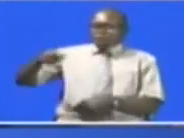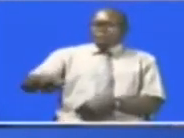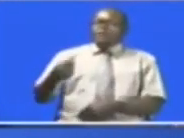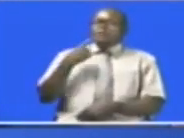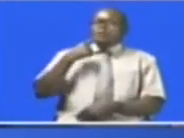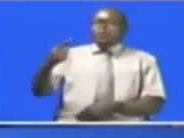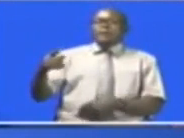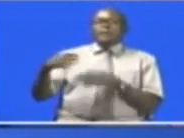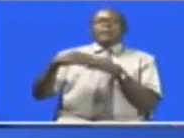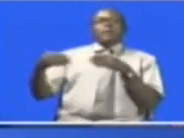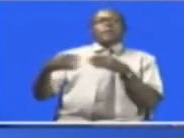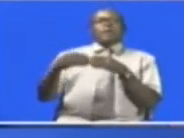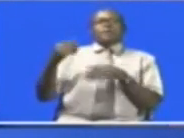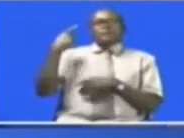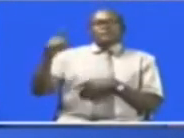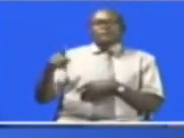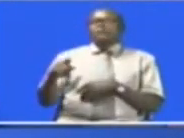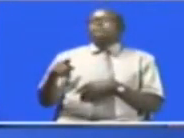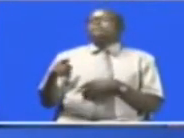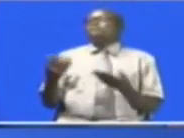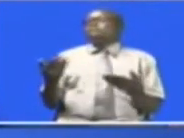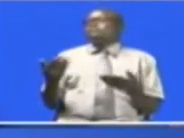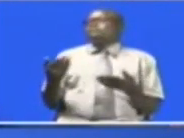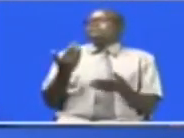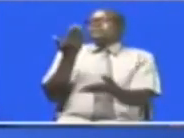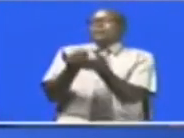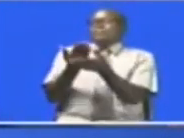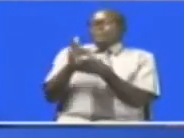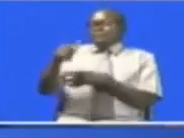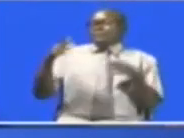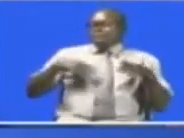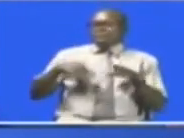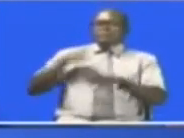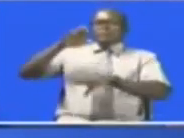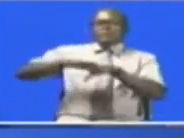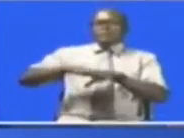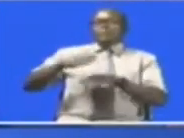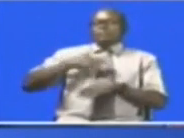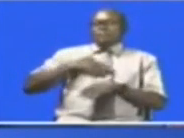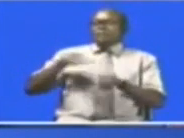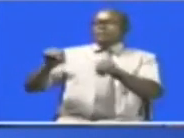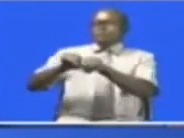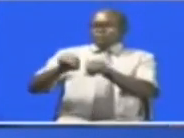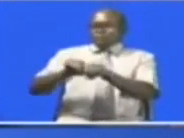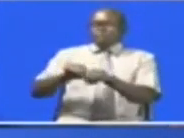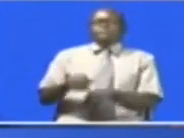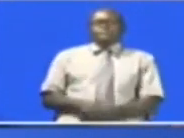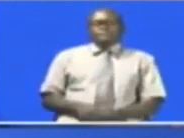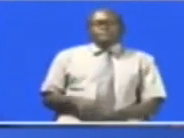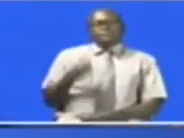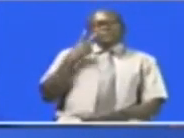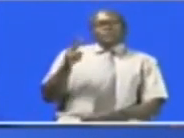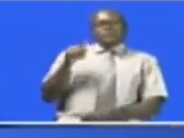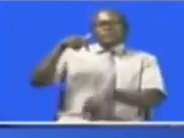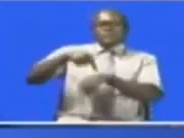pay $100 for jury of appeal, to appeal that this guy stepped on my shoes. To appeal that race. Yes. Mm-hmm.